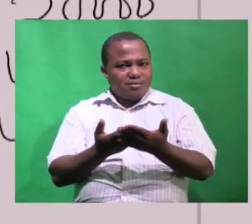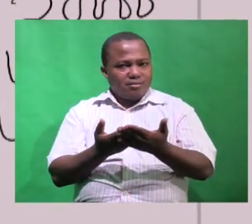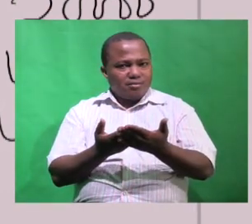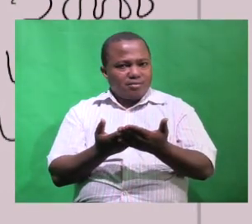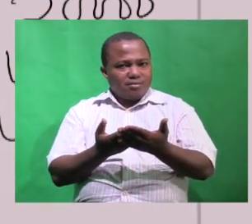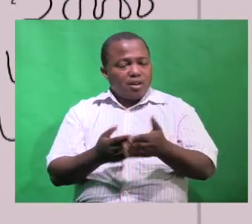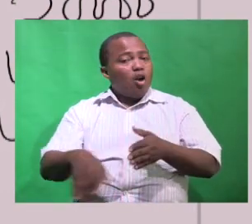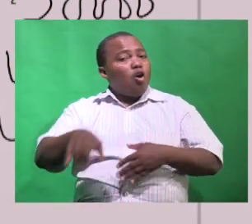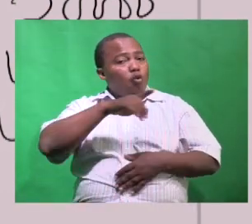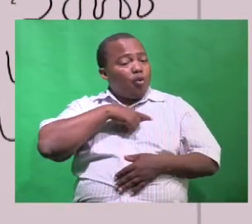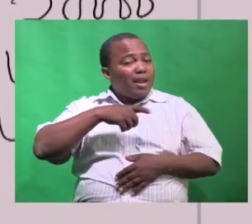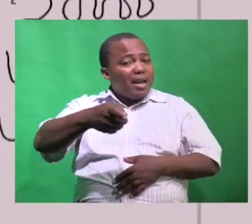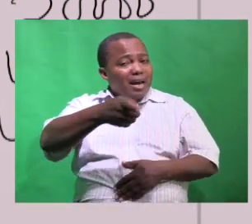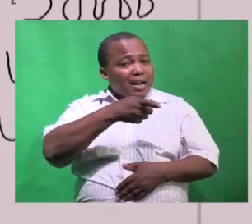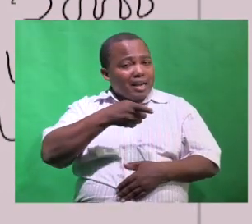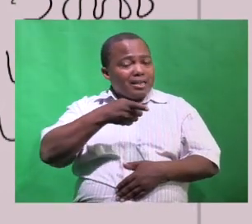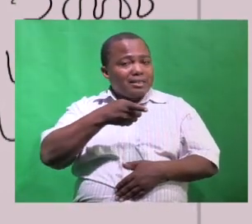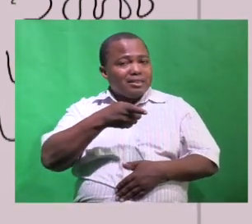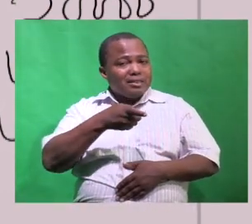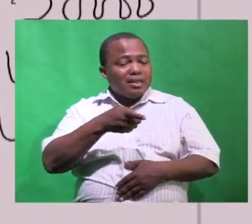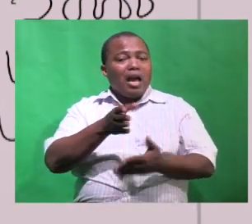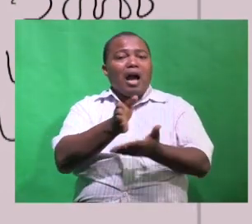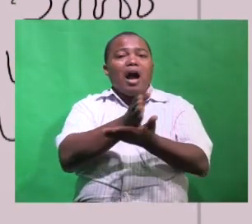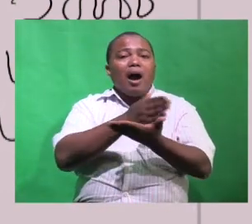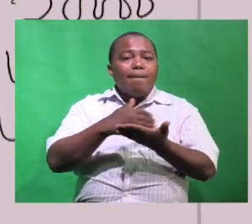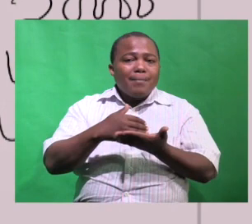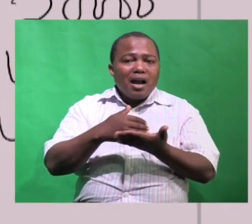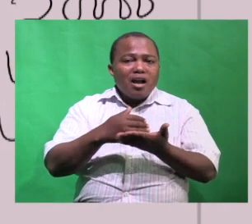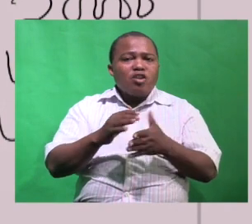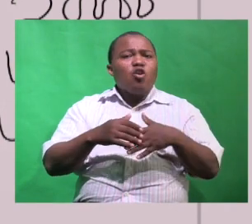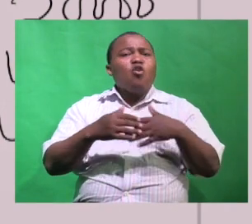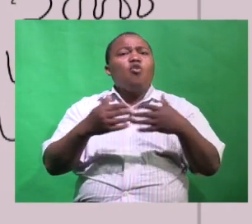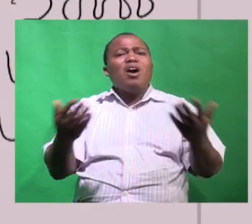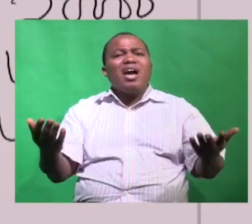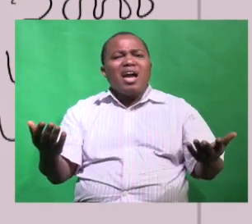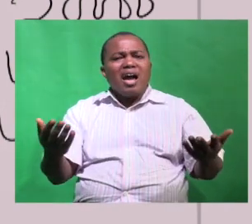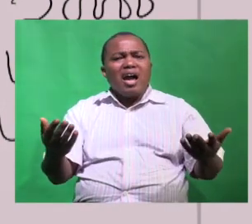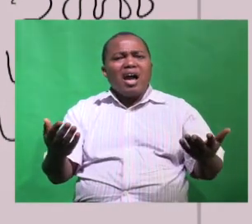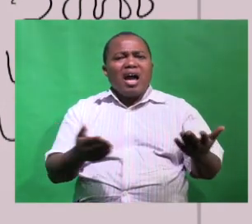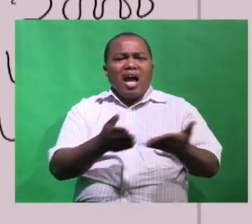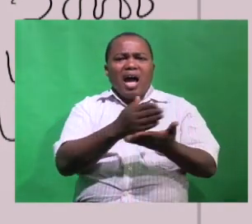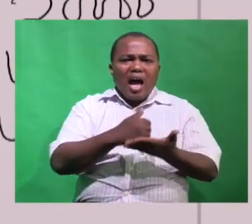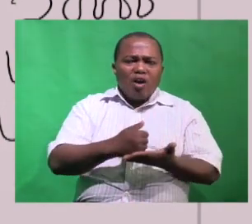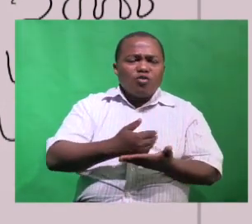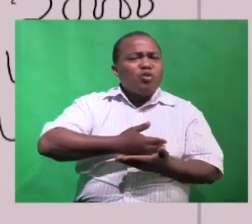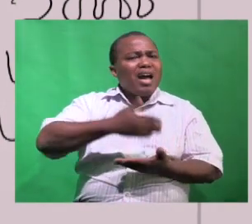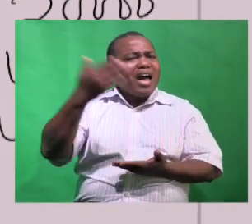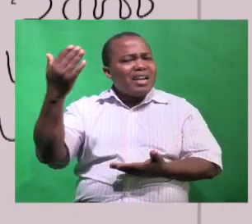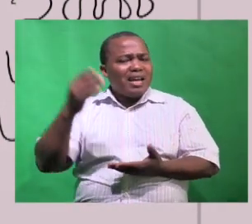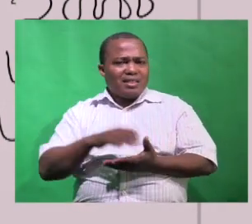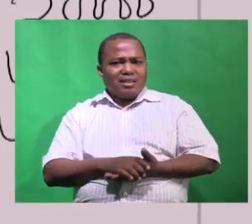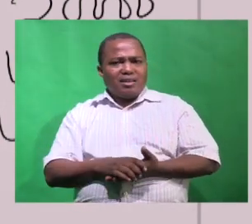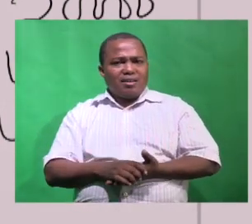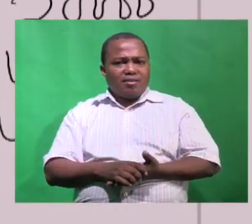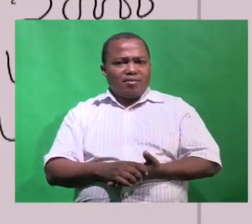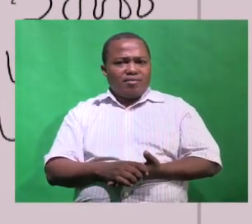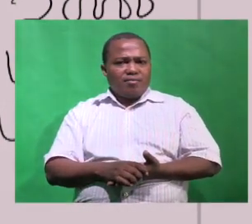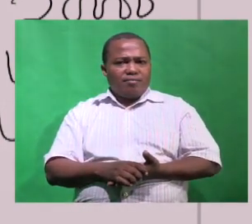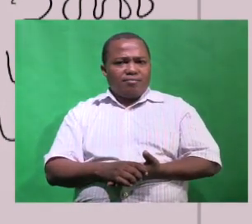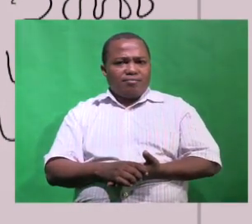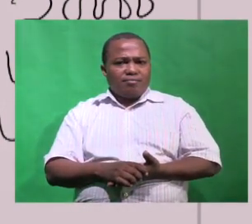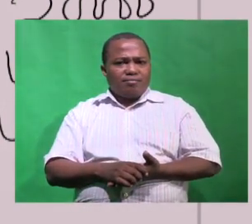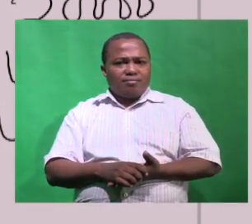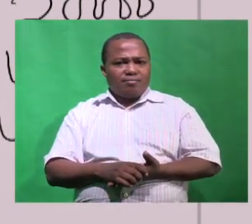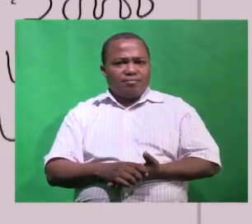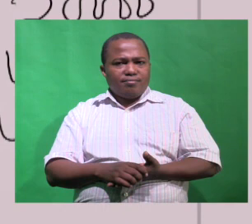we rent a part of warehouse to another firm for 80,000.